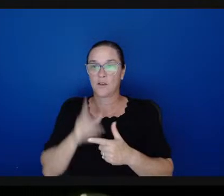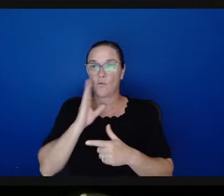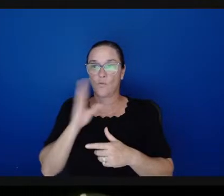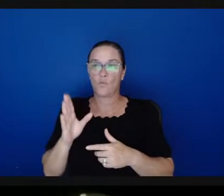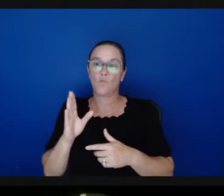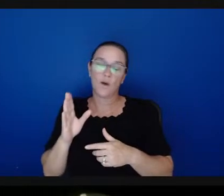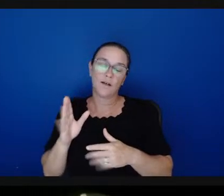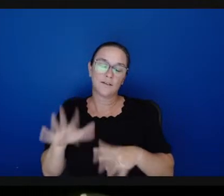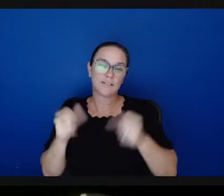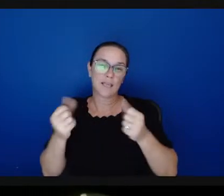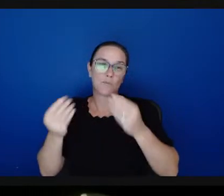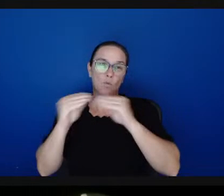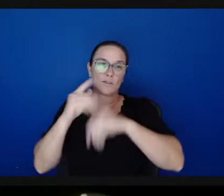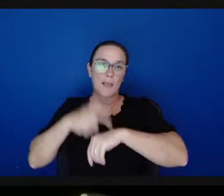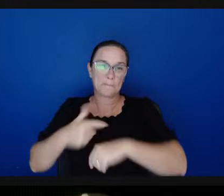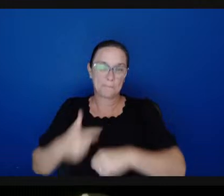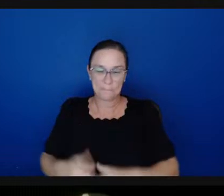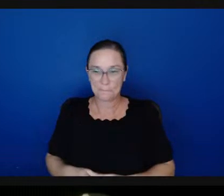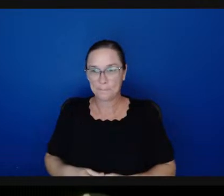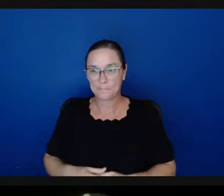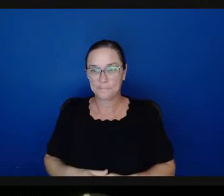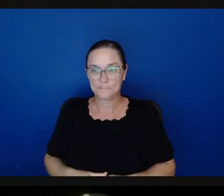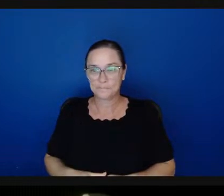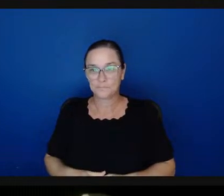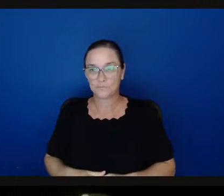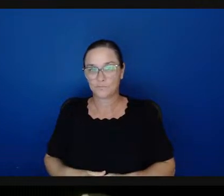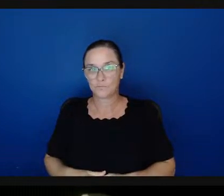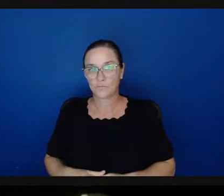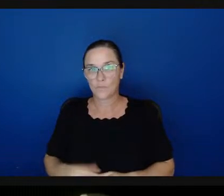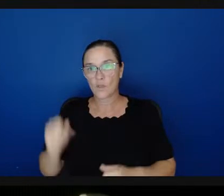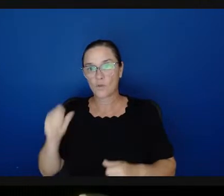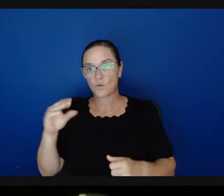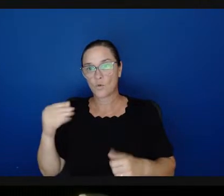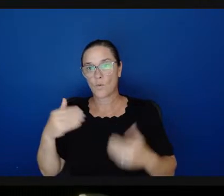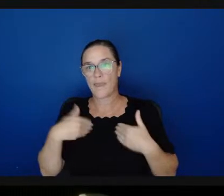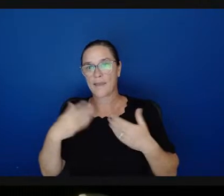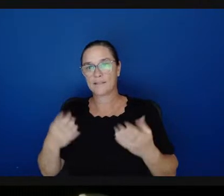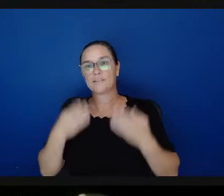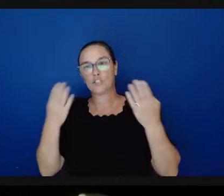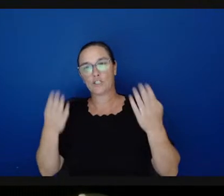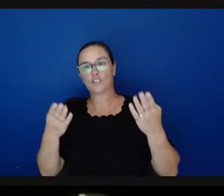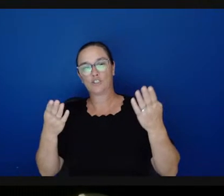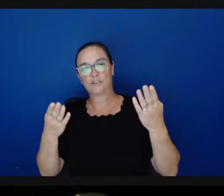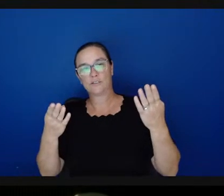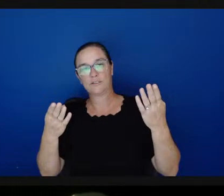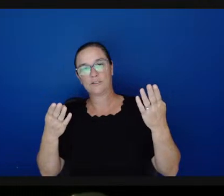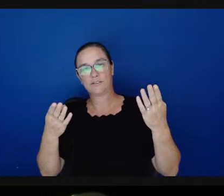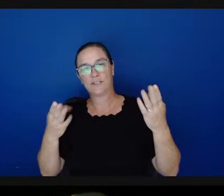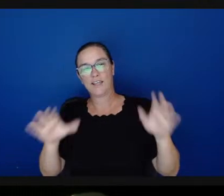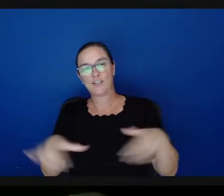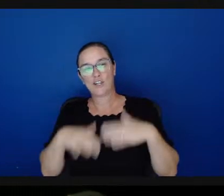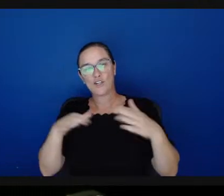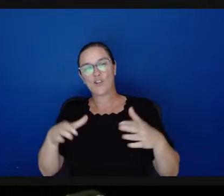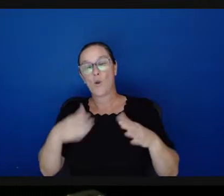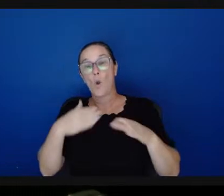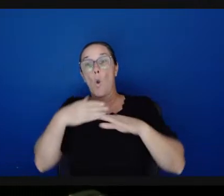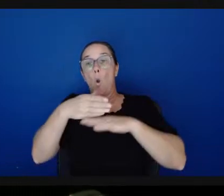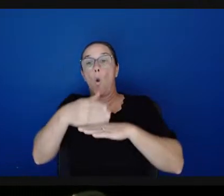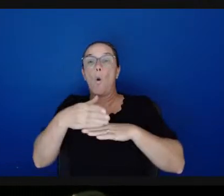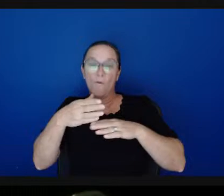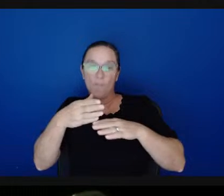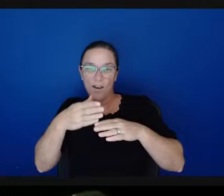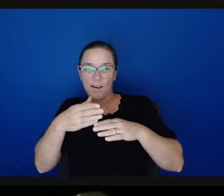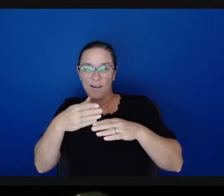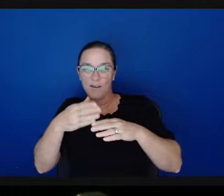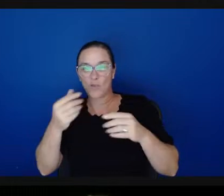this rest of this text is saying here. So we had a suggestion to do an over-under and when the next episode